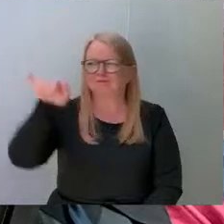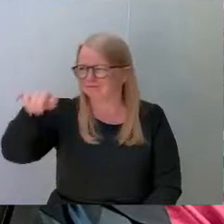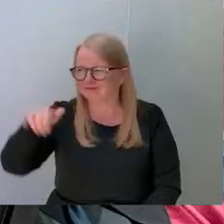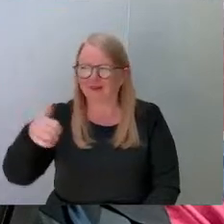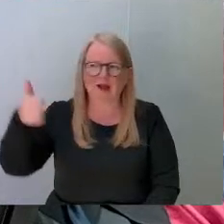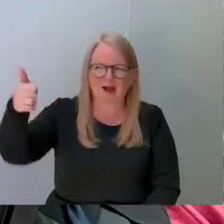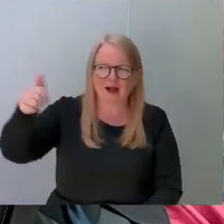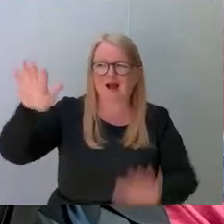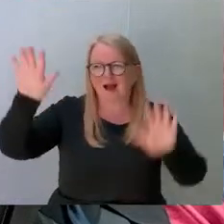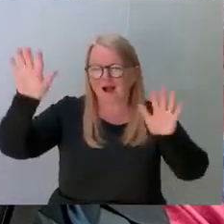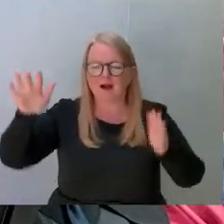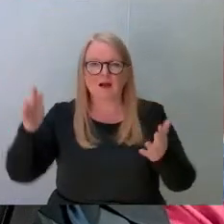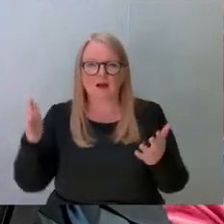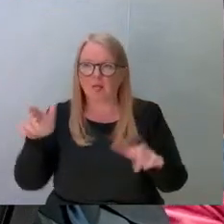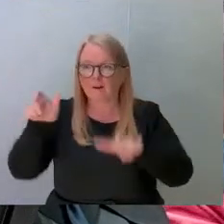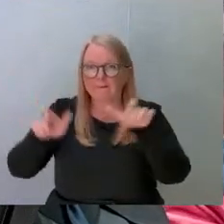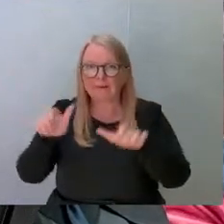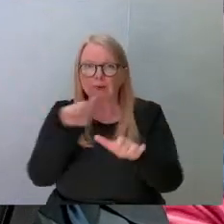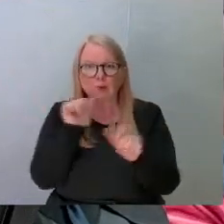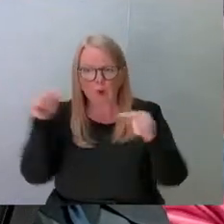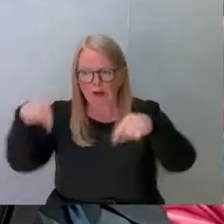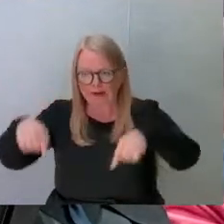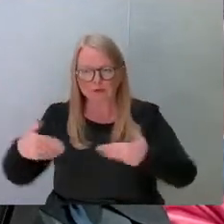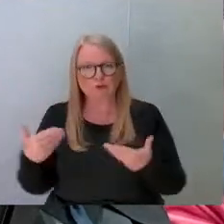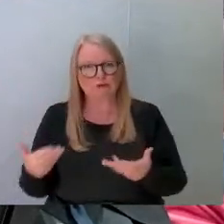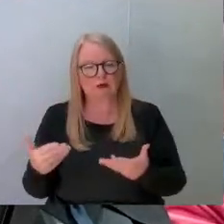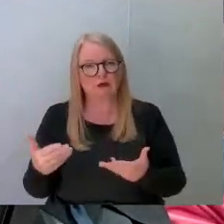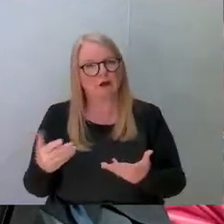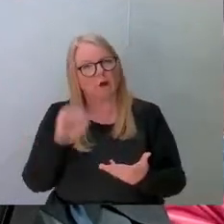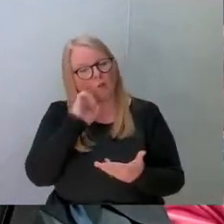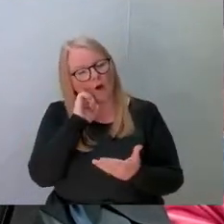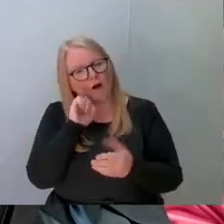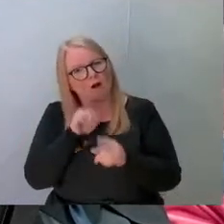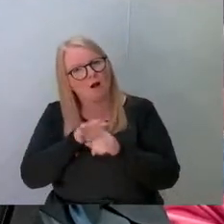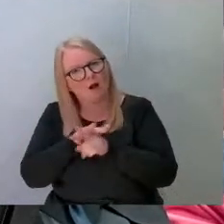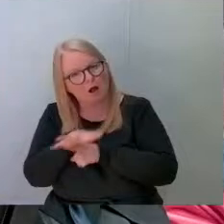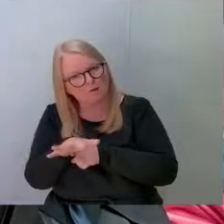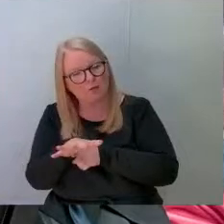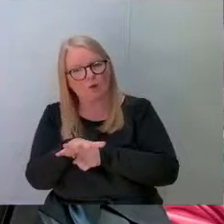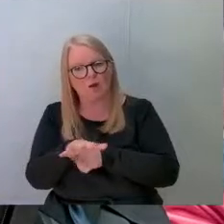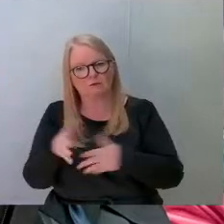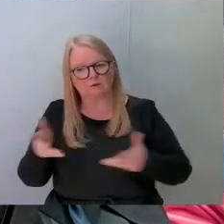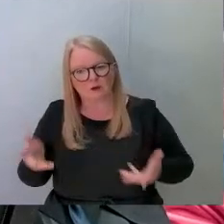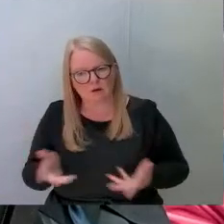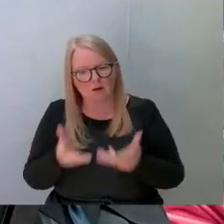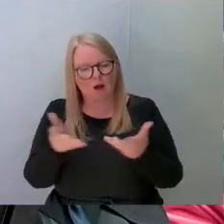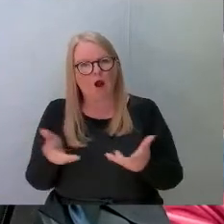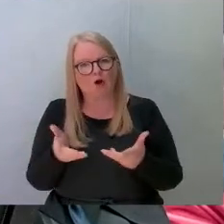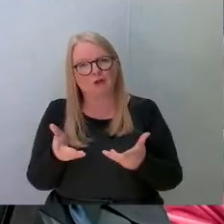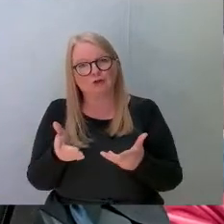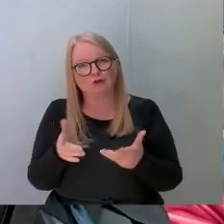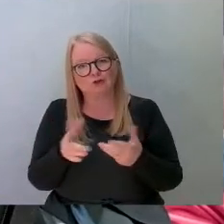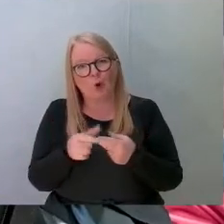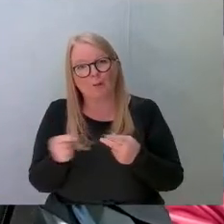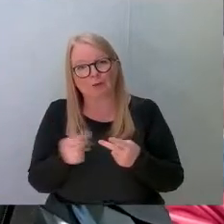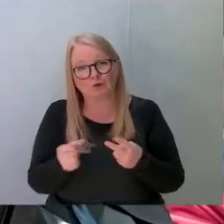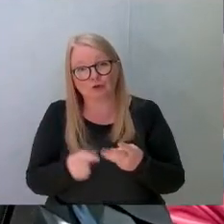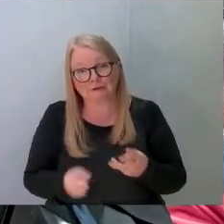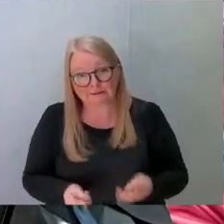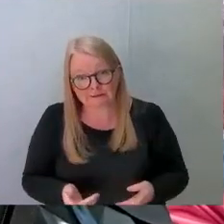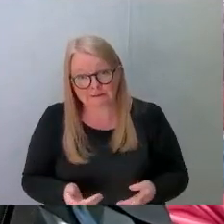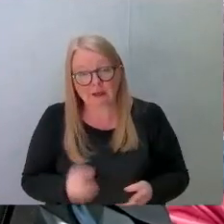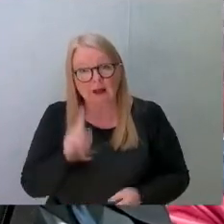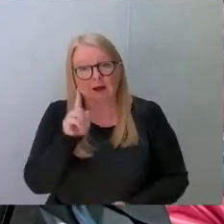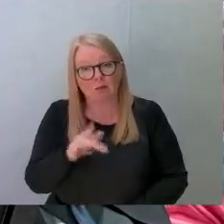some of those people are here today. They will help to influence and encourage you to take opportunities. But I have to say that life